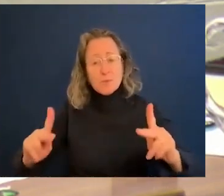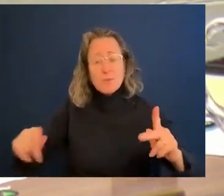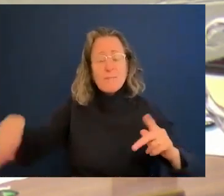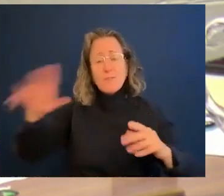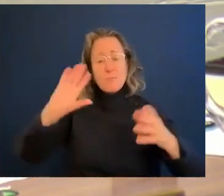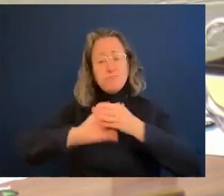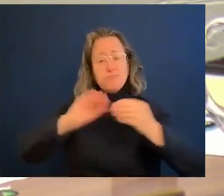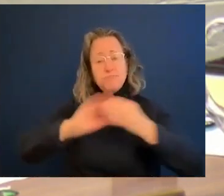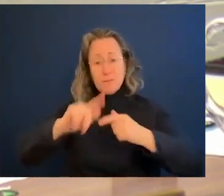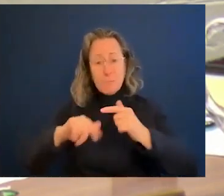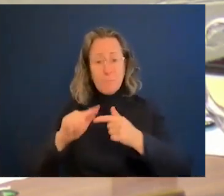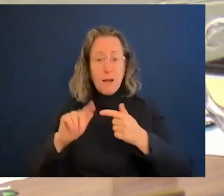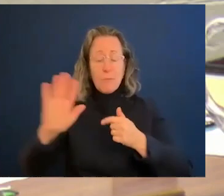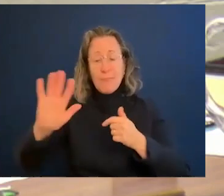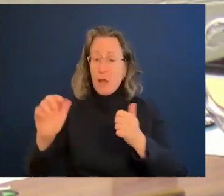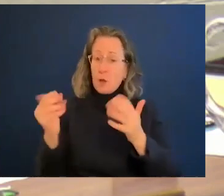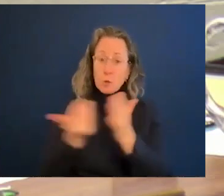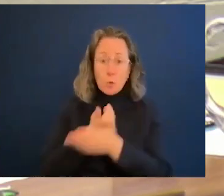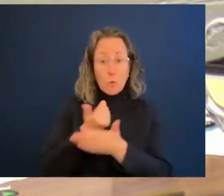setting